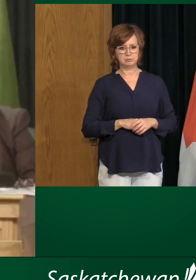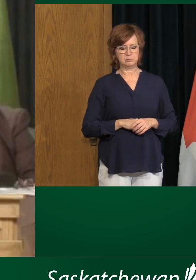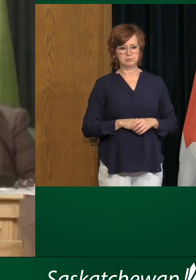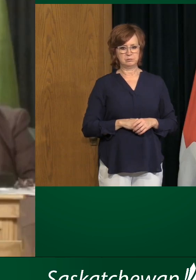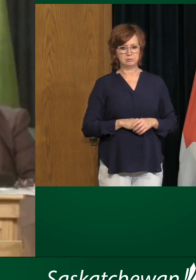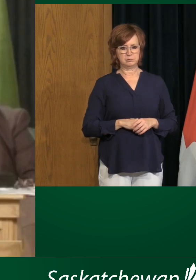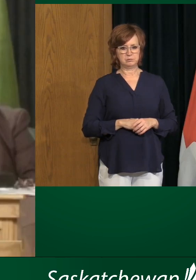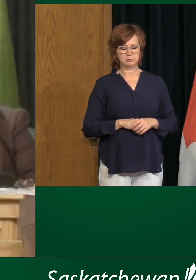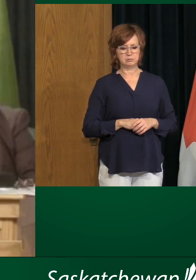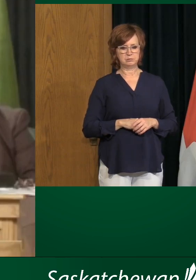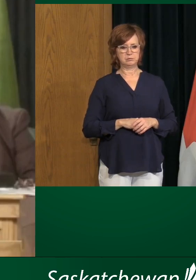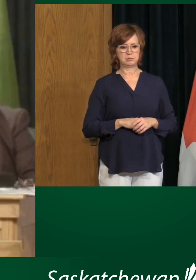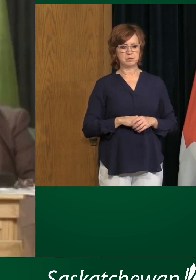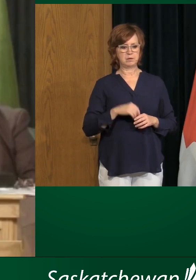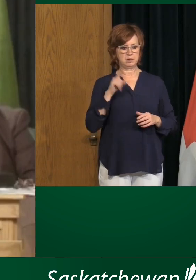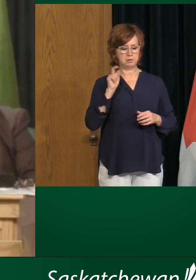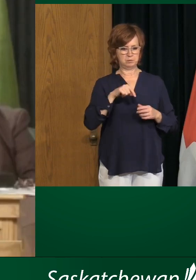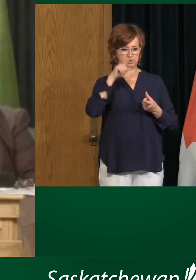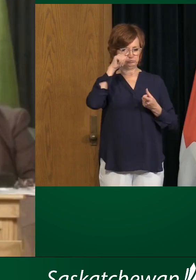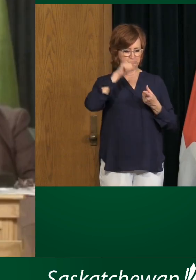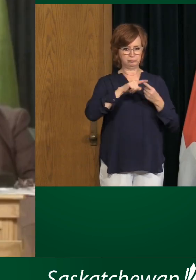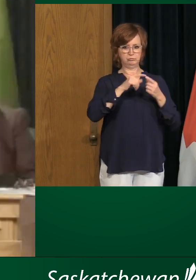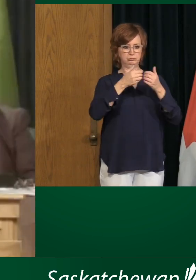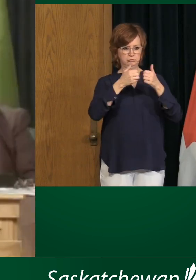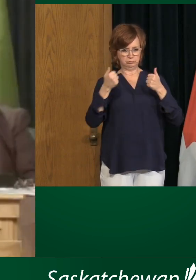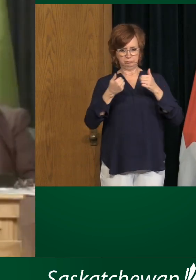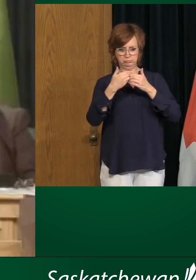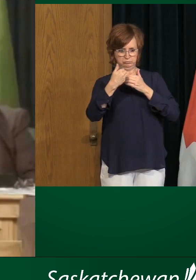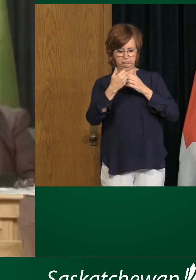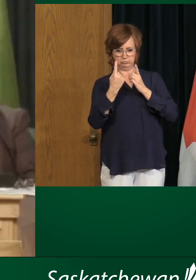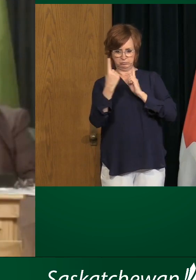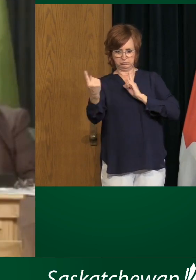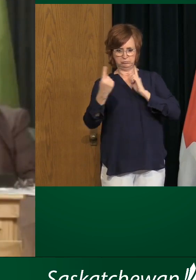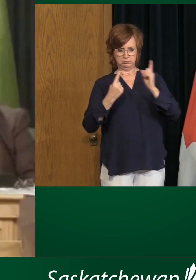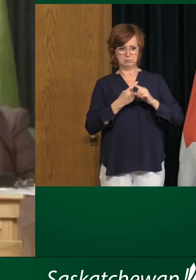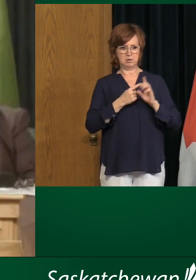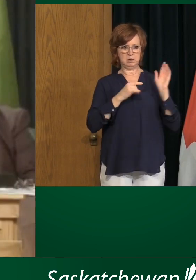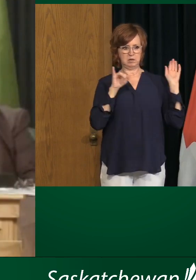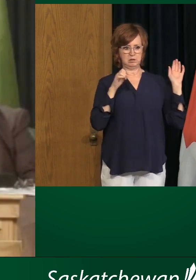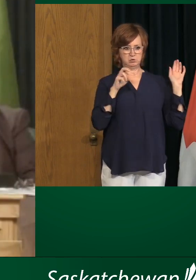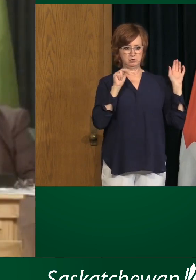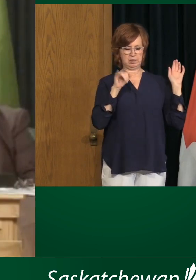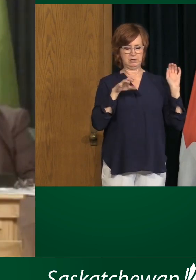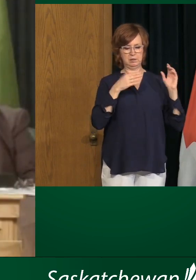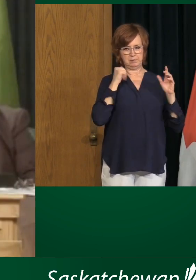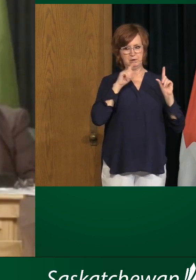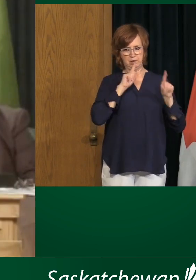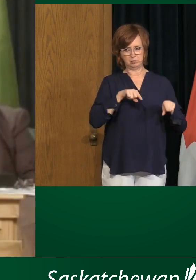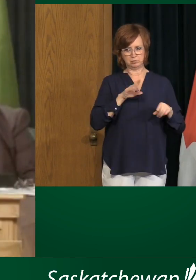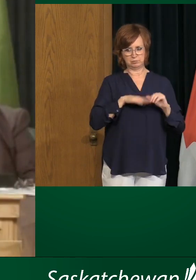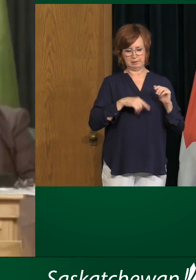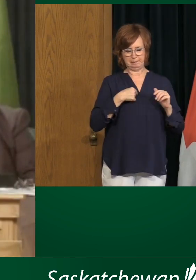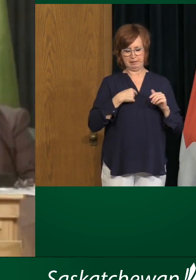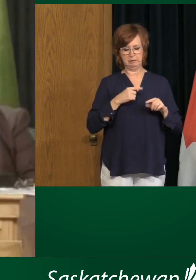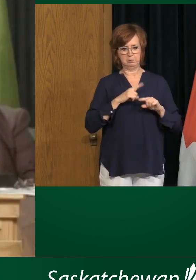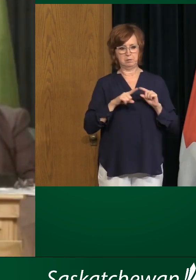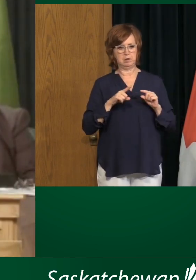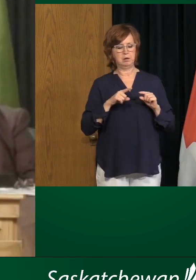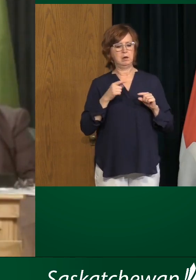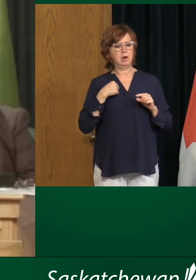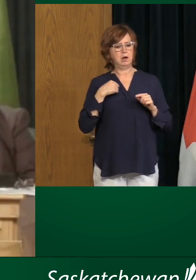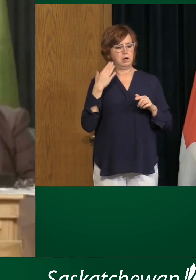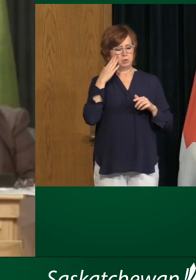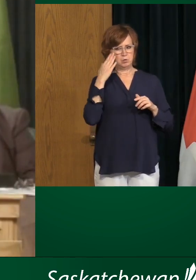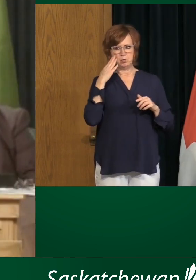see that in other jurisdictions where they have modeled out, and Jenny is much better to speak to this, but I know through the modeling activity, one of